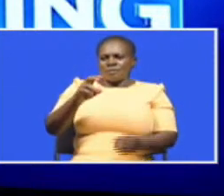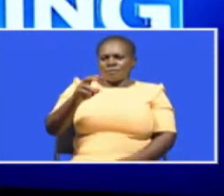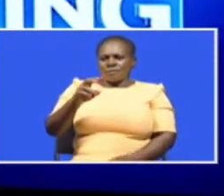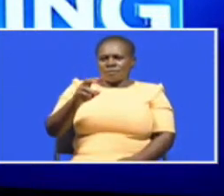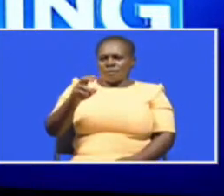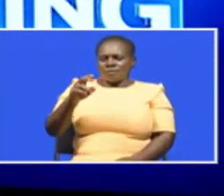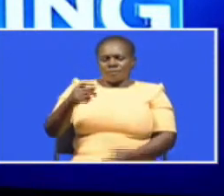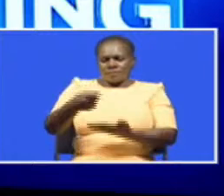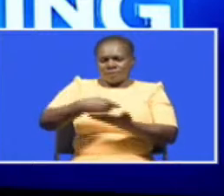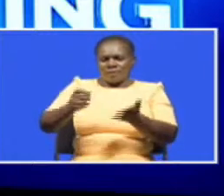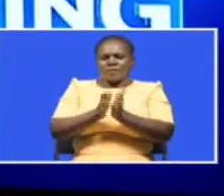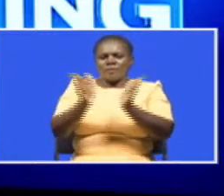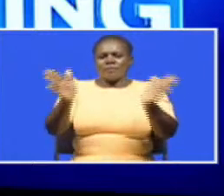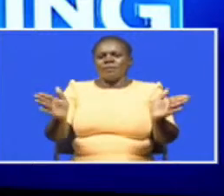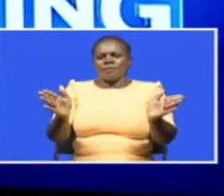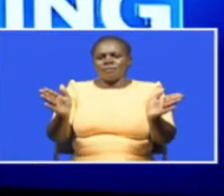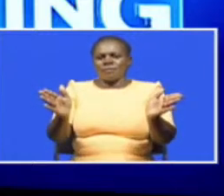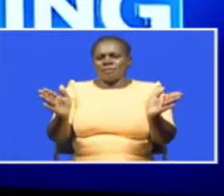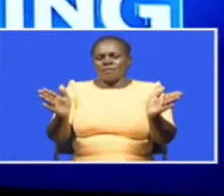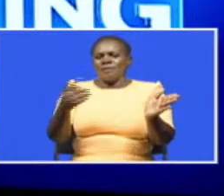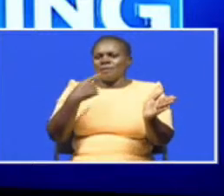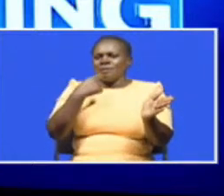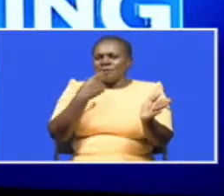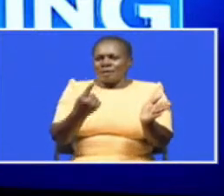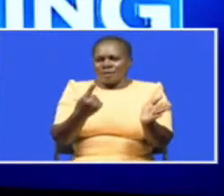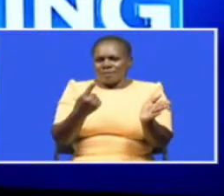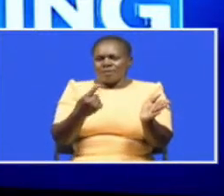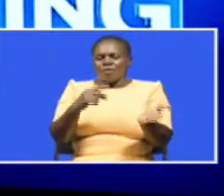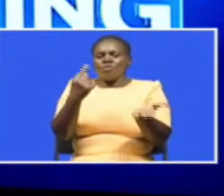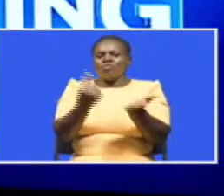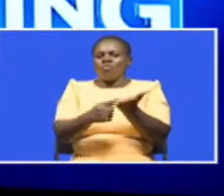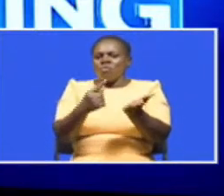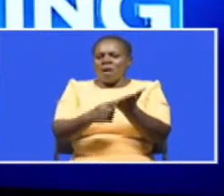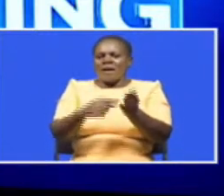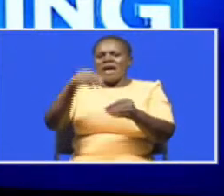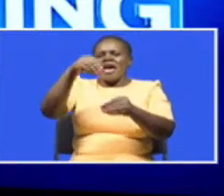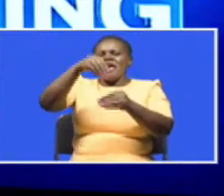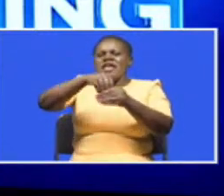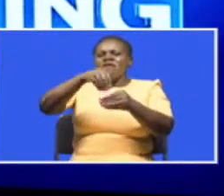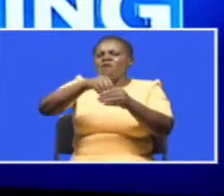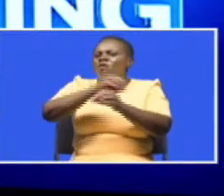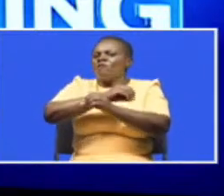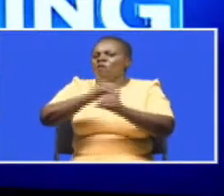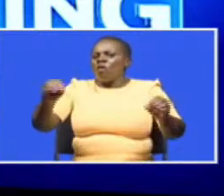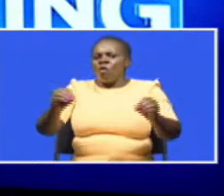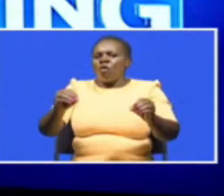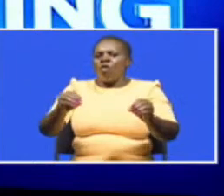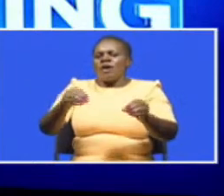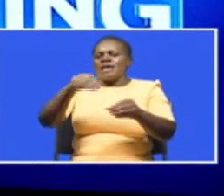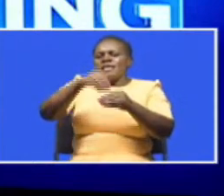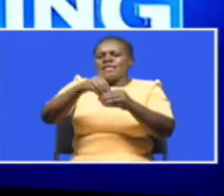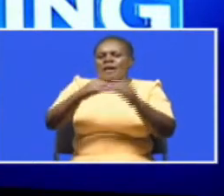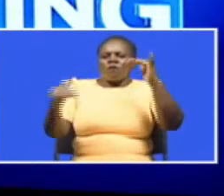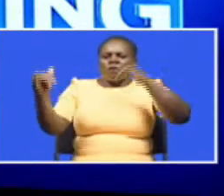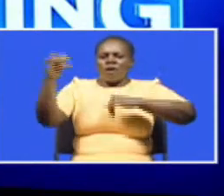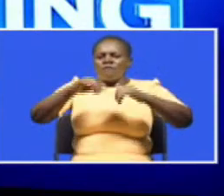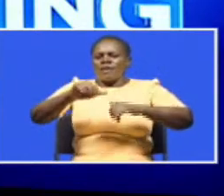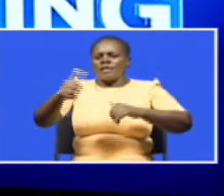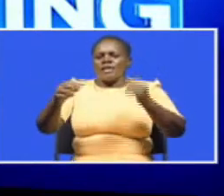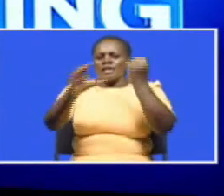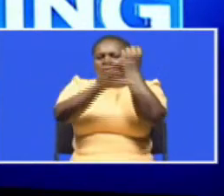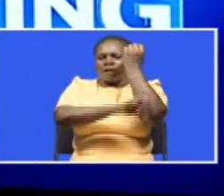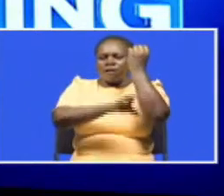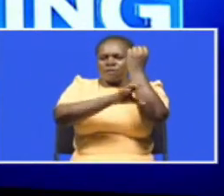NRM's Secretary General Richard Todwong says Uganda does not and will never interfere with internal affairs of any